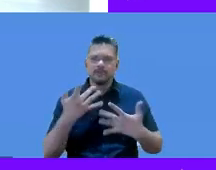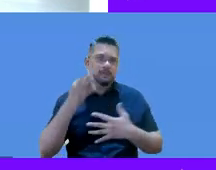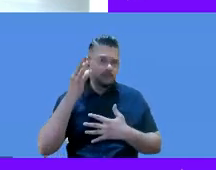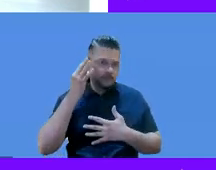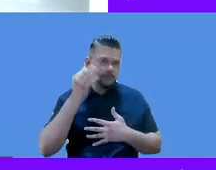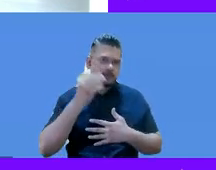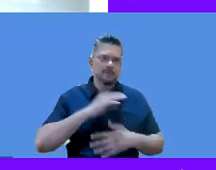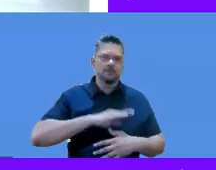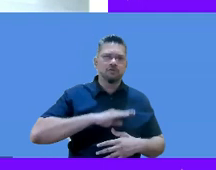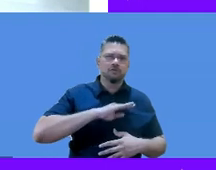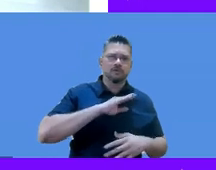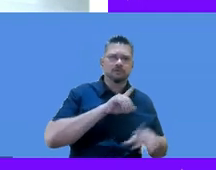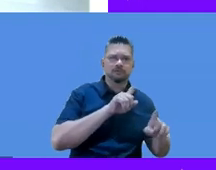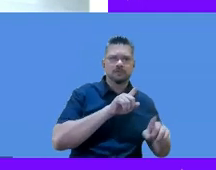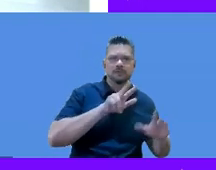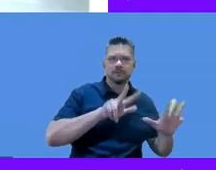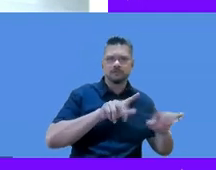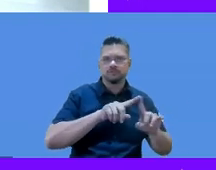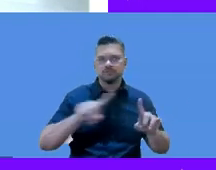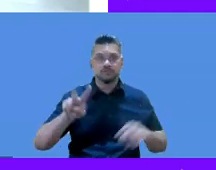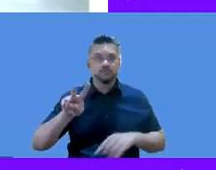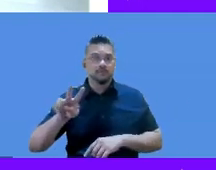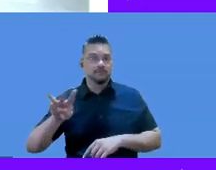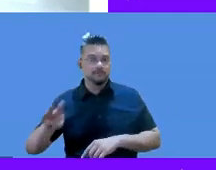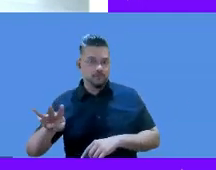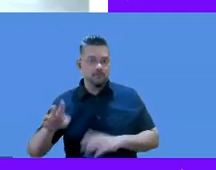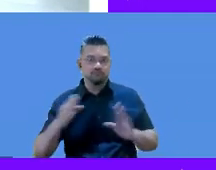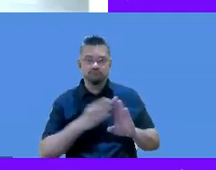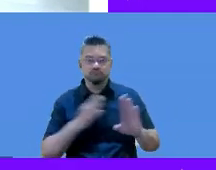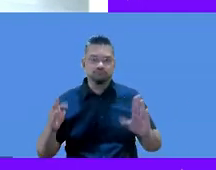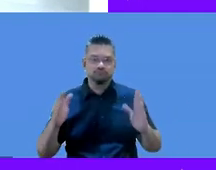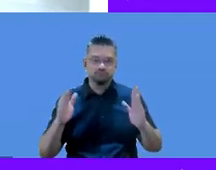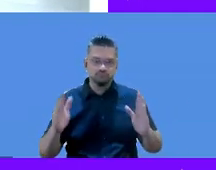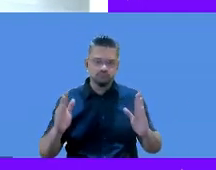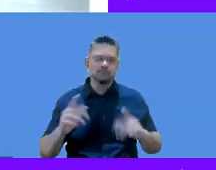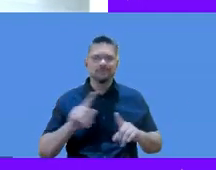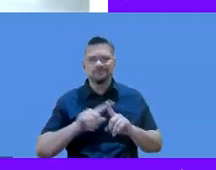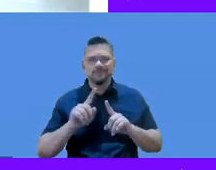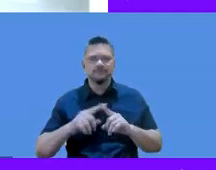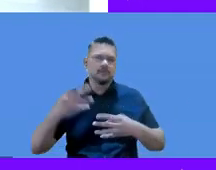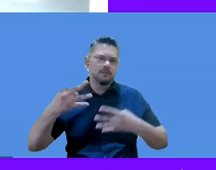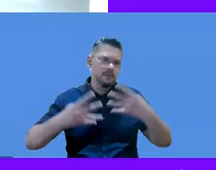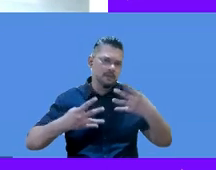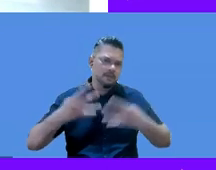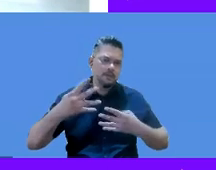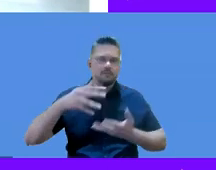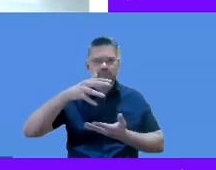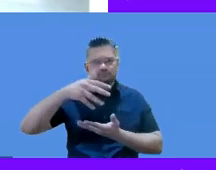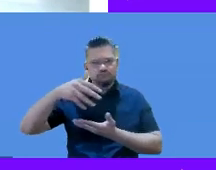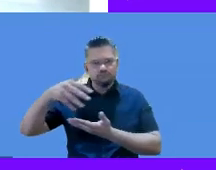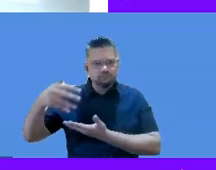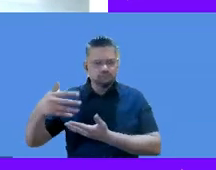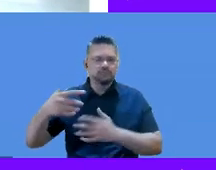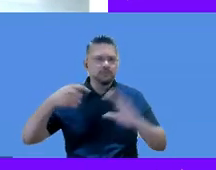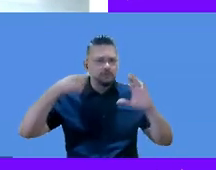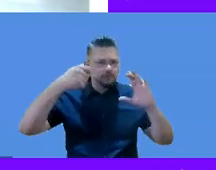research methods, capturing data in mixed media format, so audio survey and, as we've seen, kind of ethnographic video, to